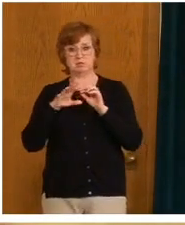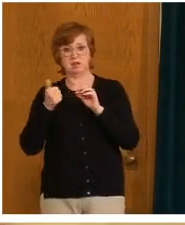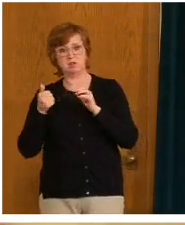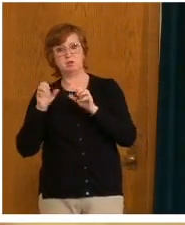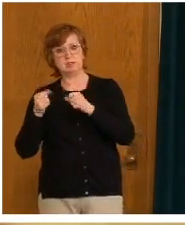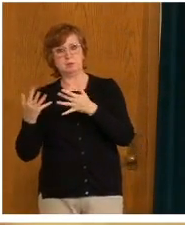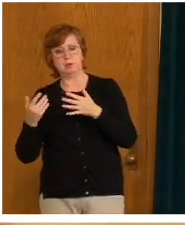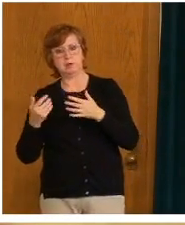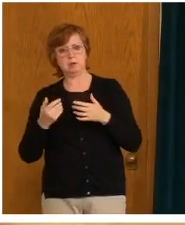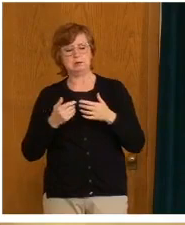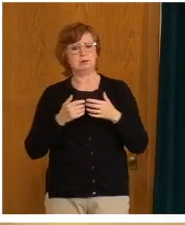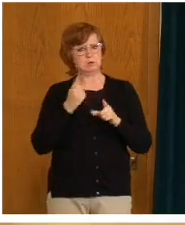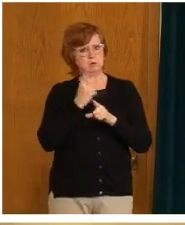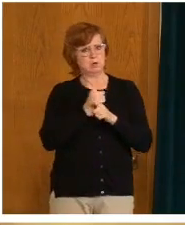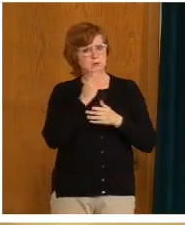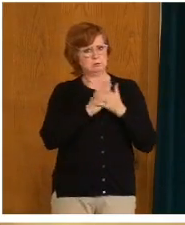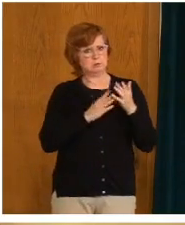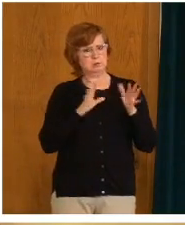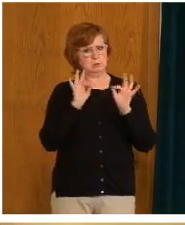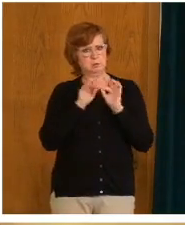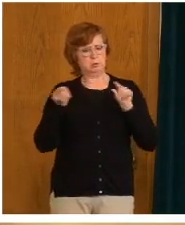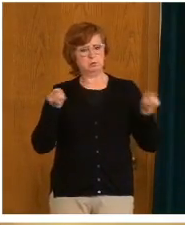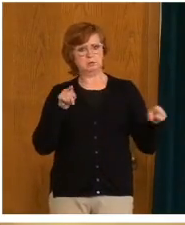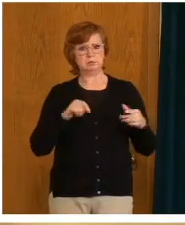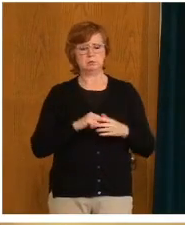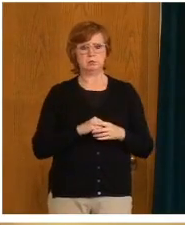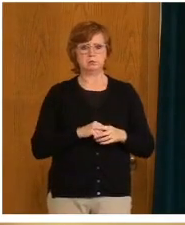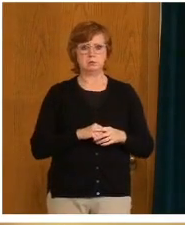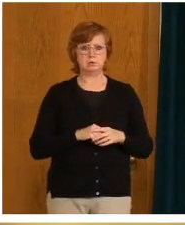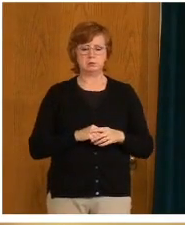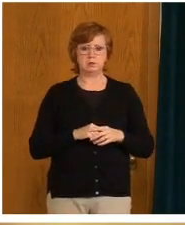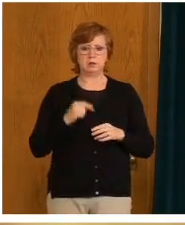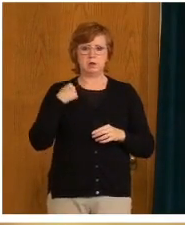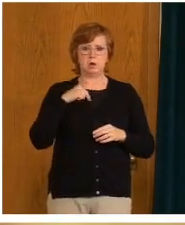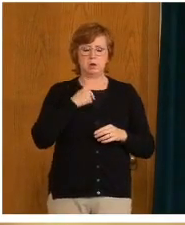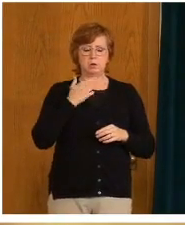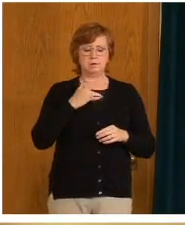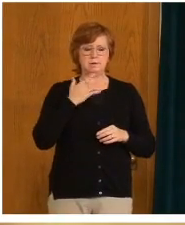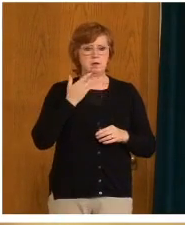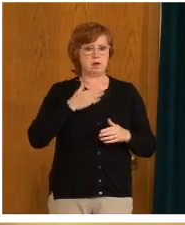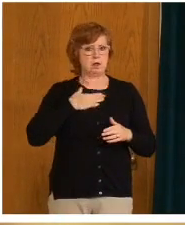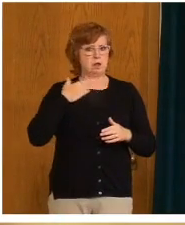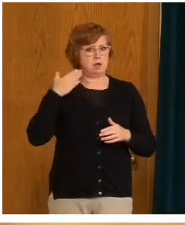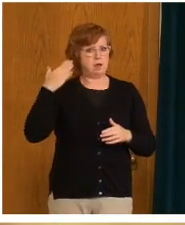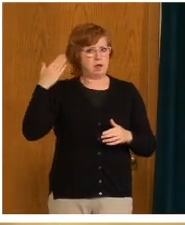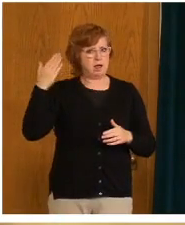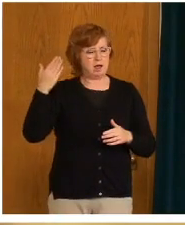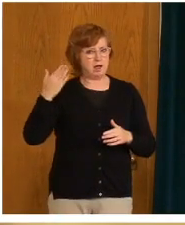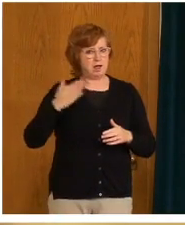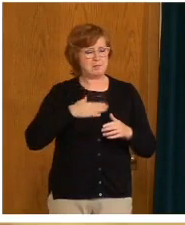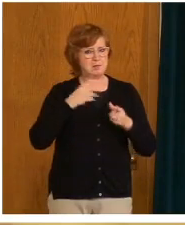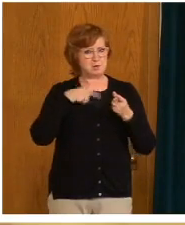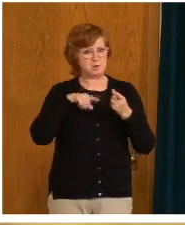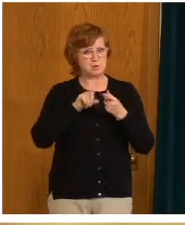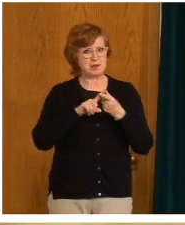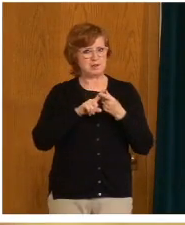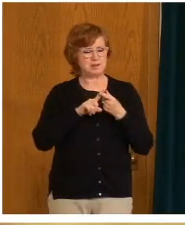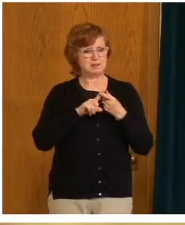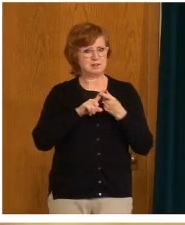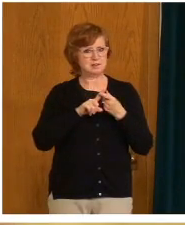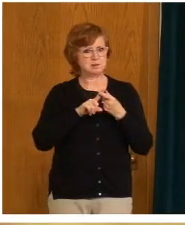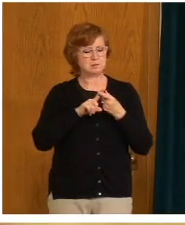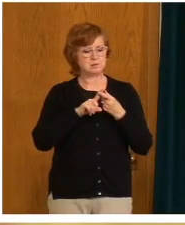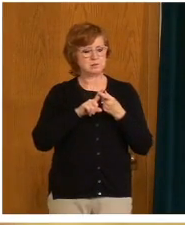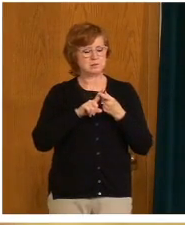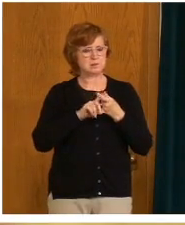earlier. Yes, we were never happier to move on reducing the